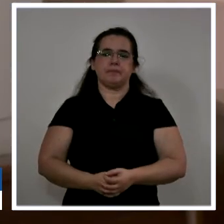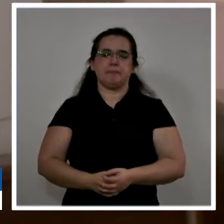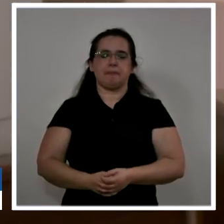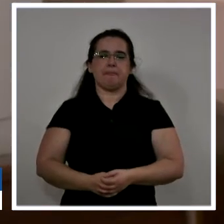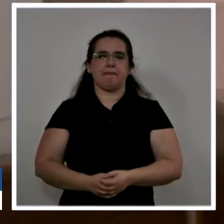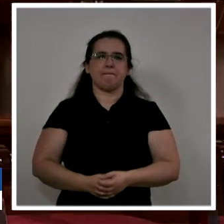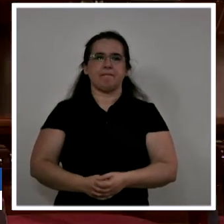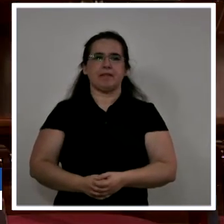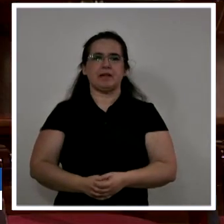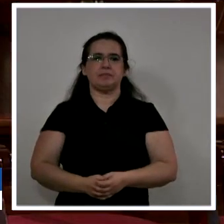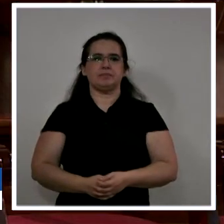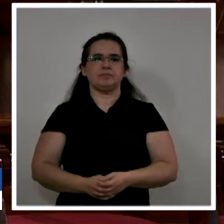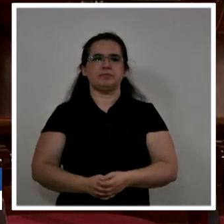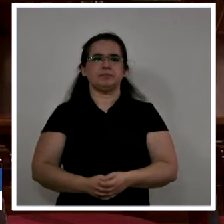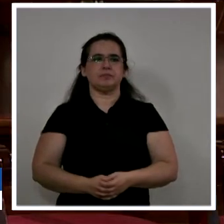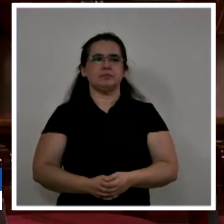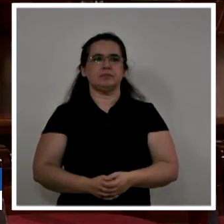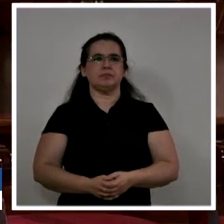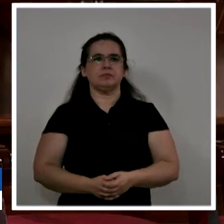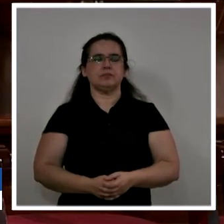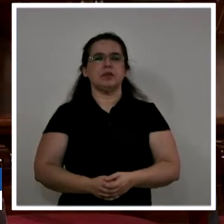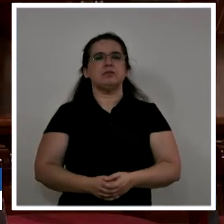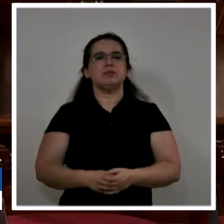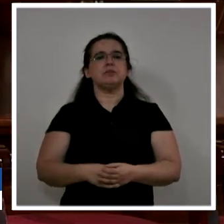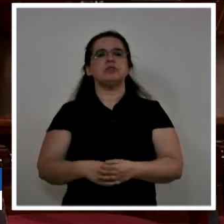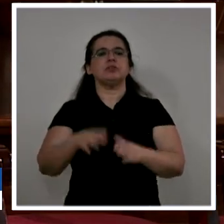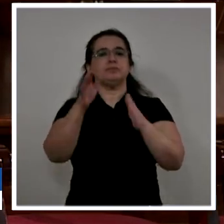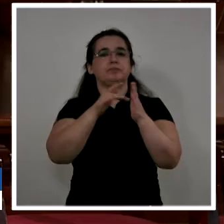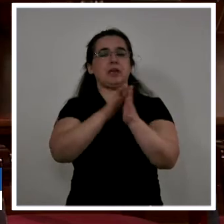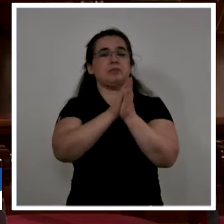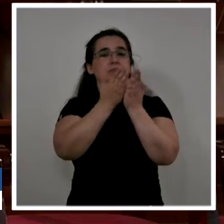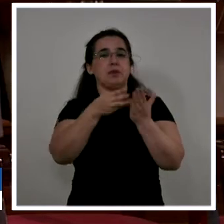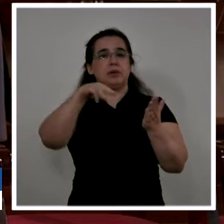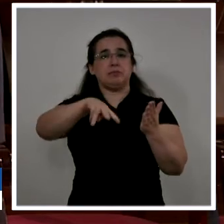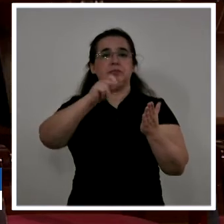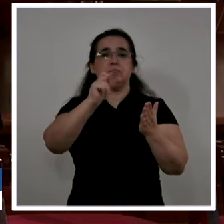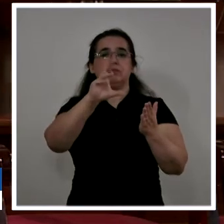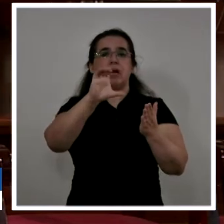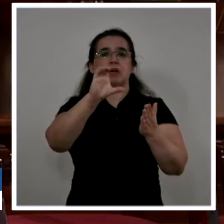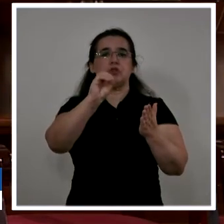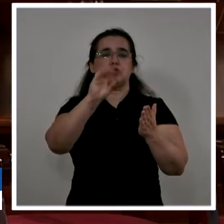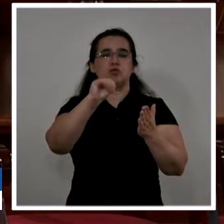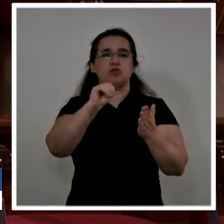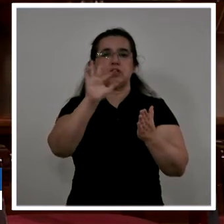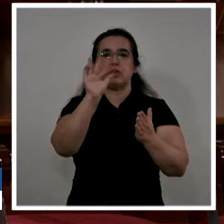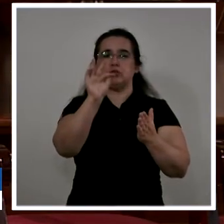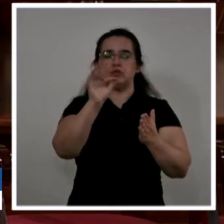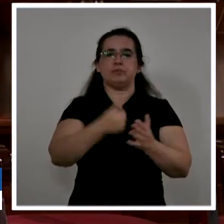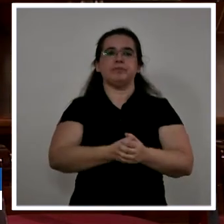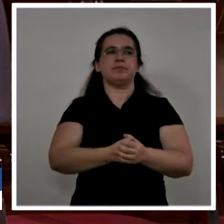want us to turn over to Mark 14. Vamos para Marcos 14. Beginning in verse 32.